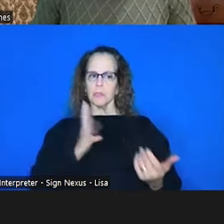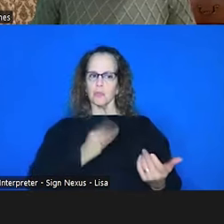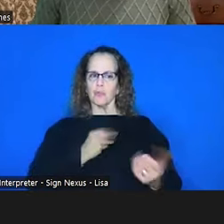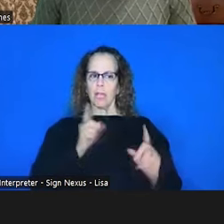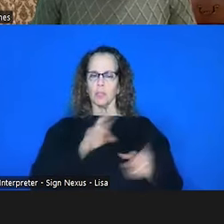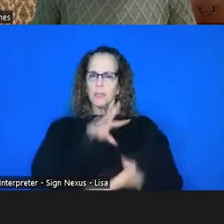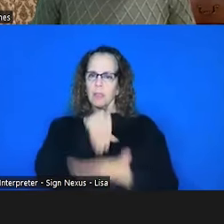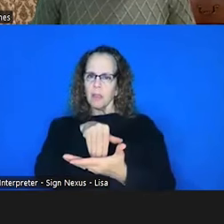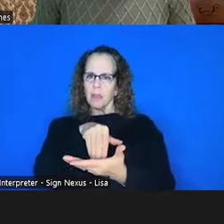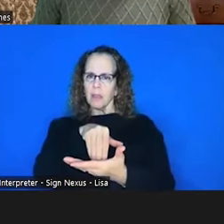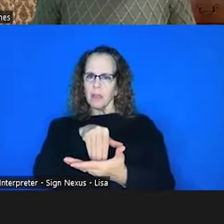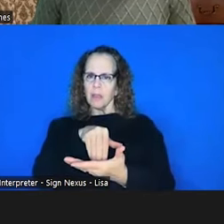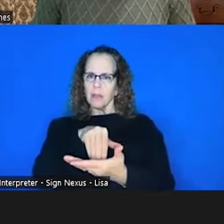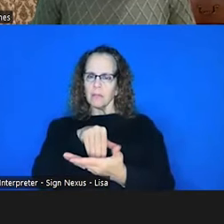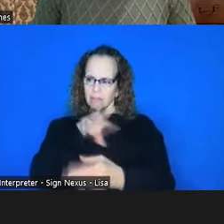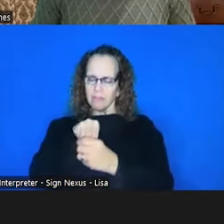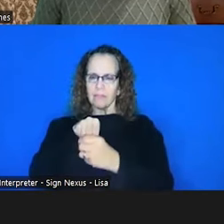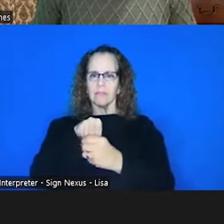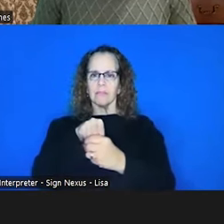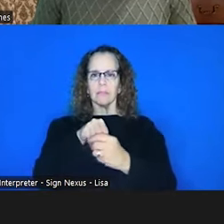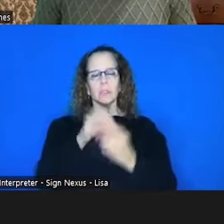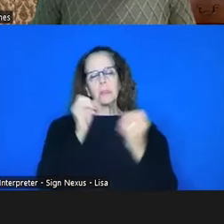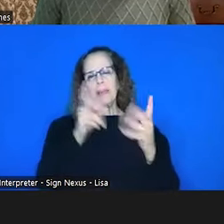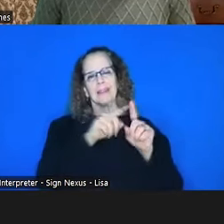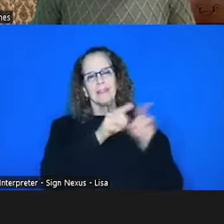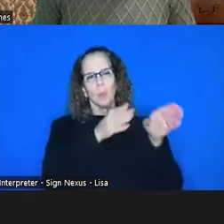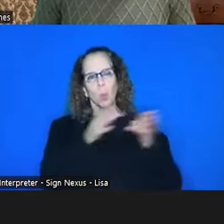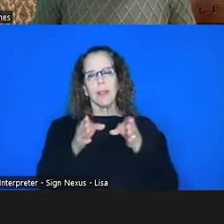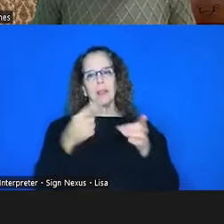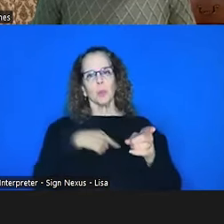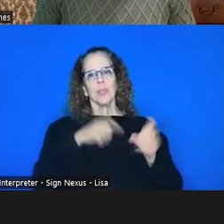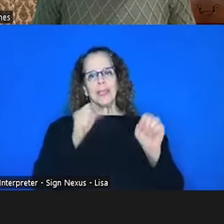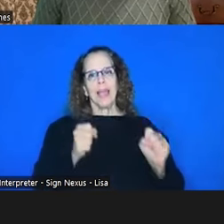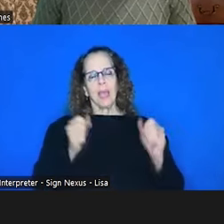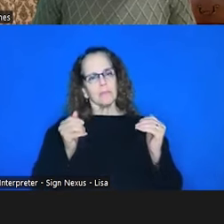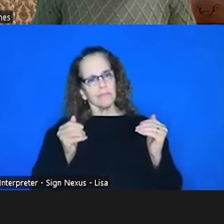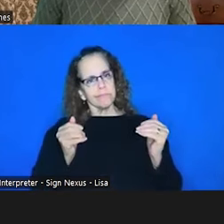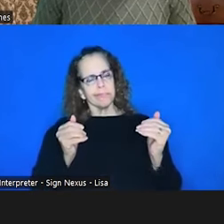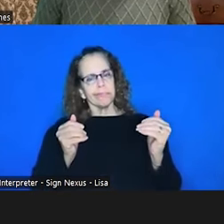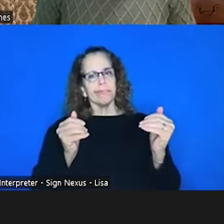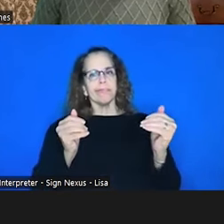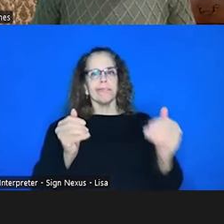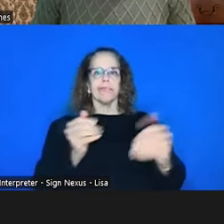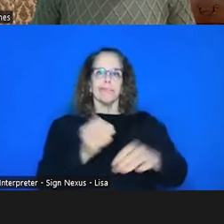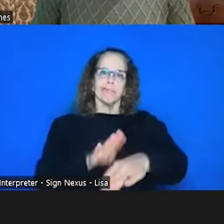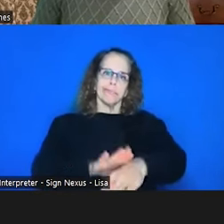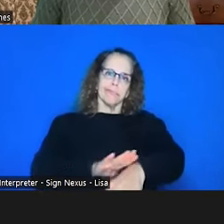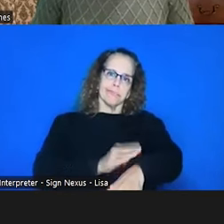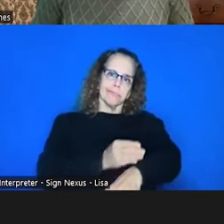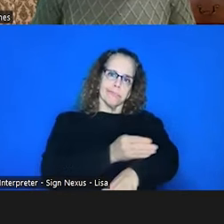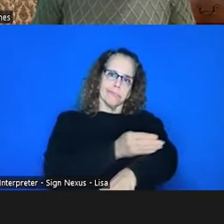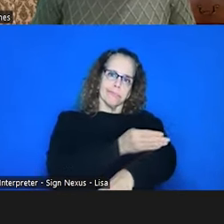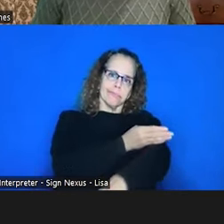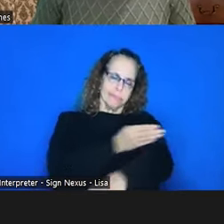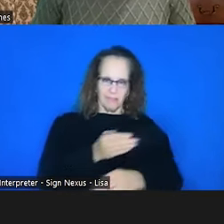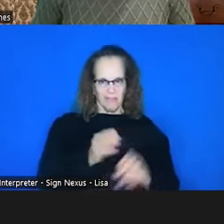of ways that we can move forward. It's just a matter of focus and of will. And I think that